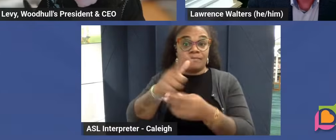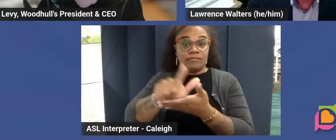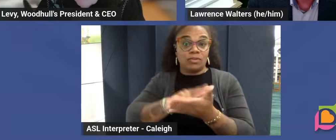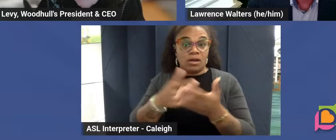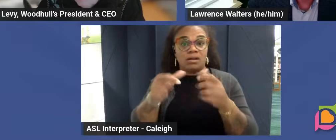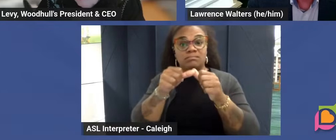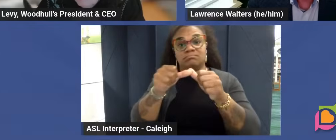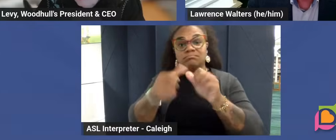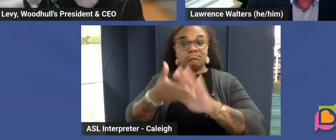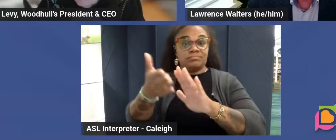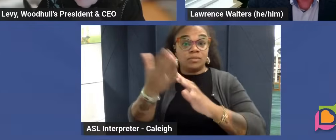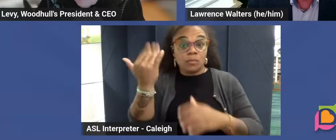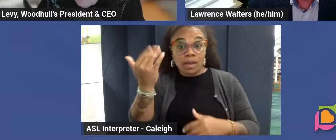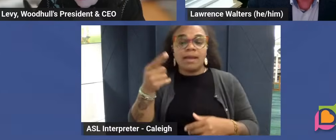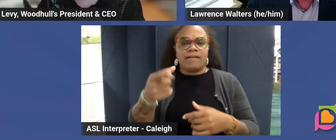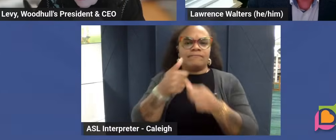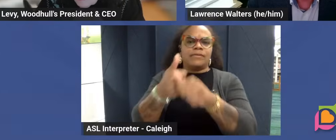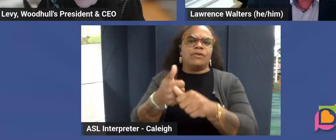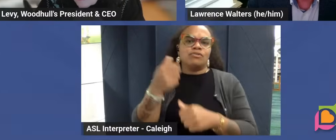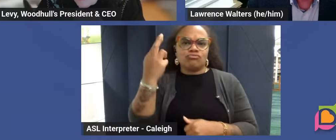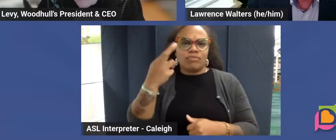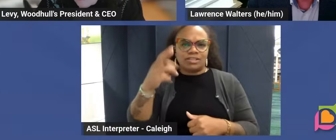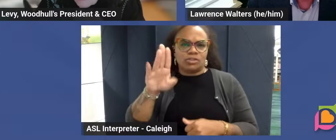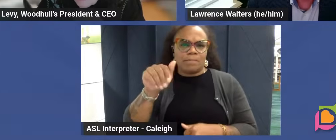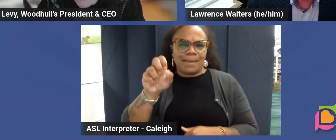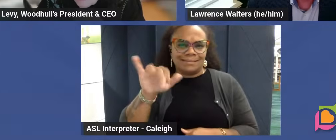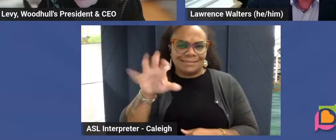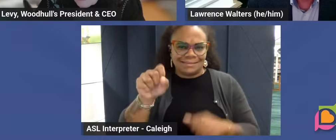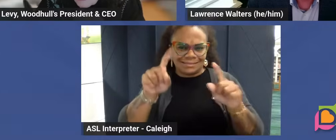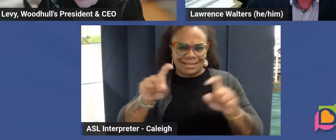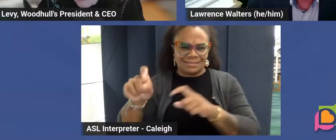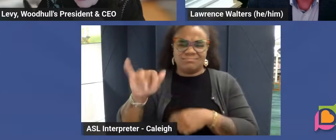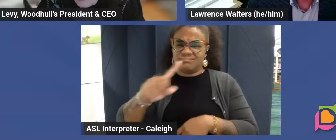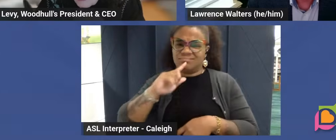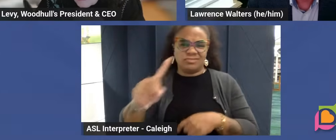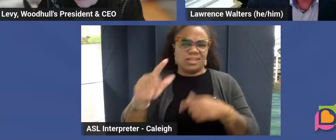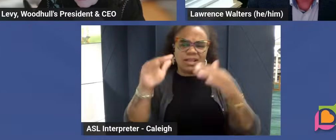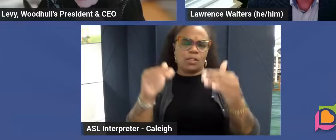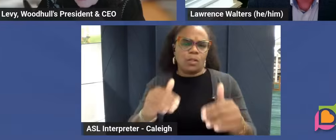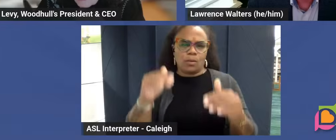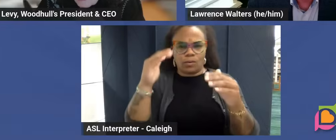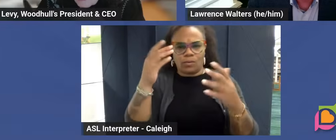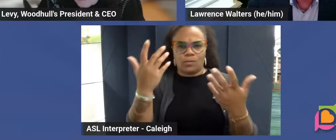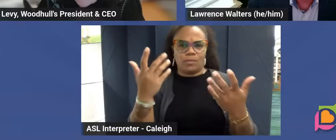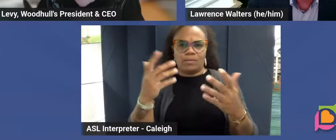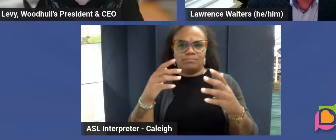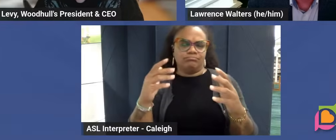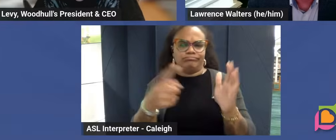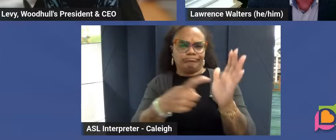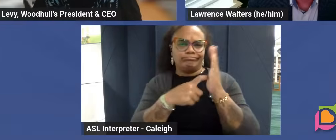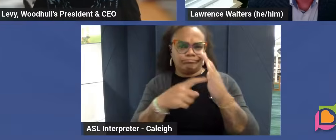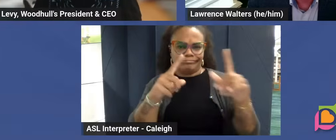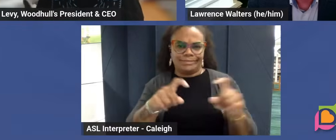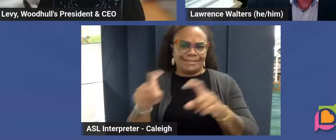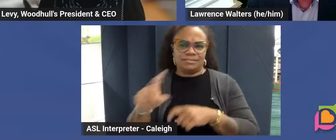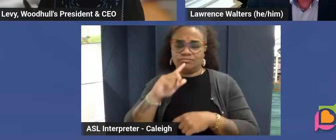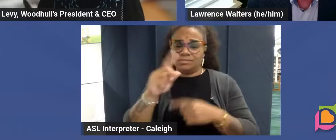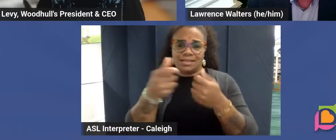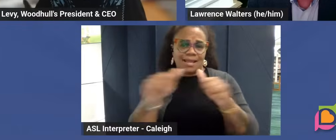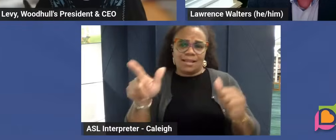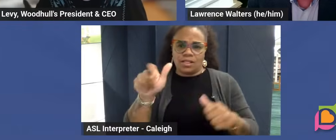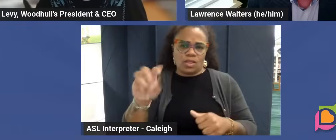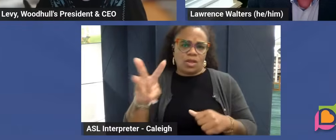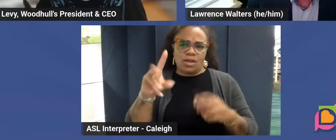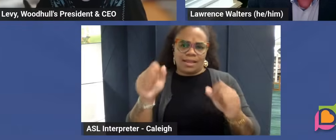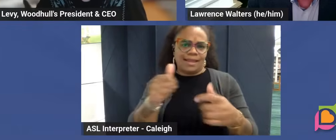rational basis test, which is a very low threshold test, and just about any law can survive it if there's